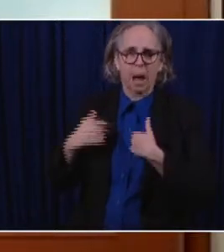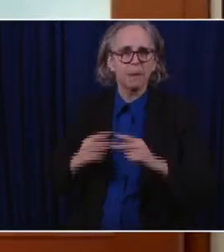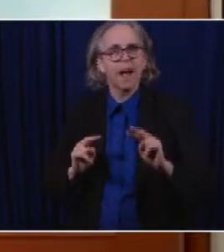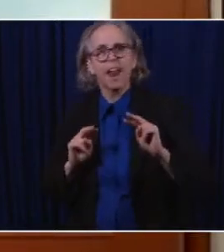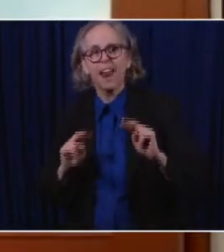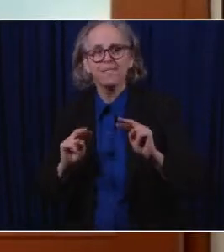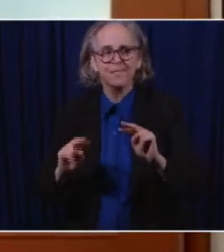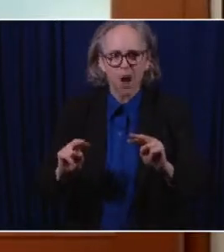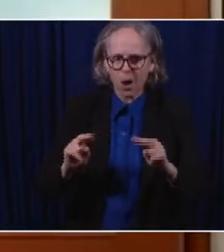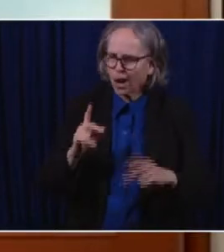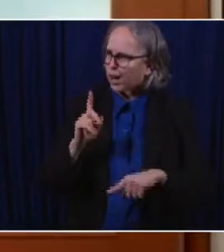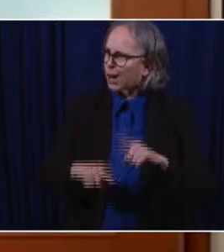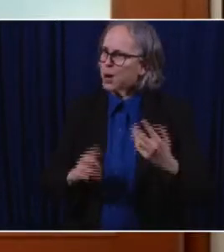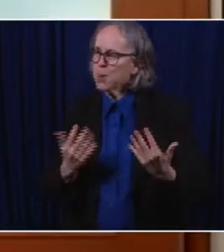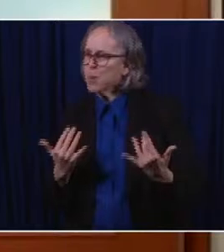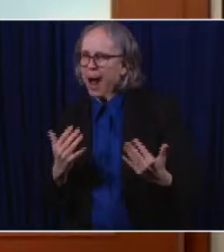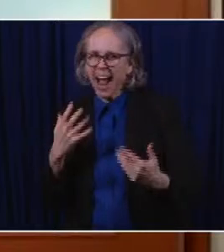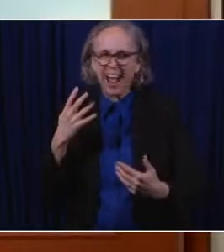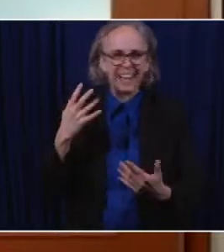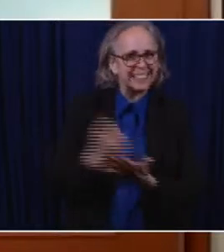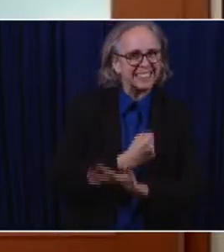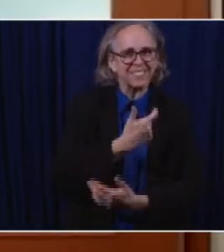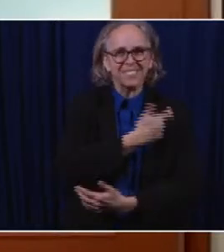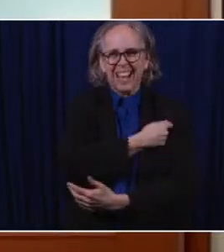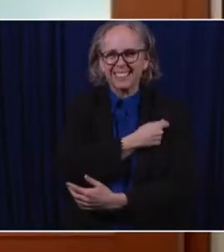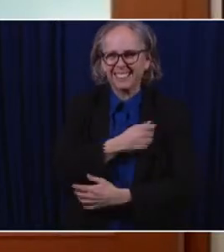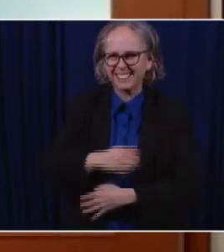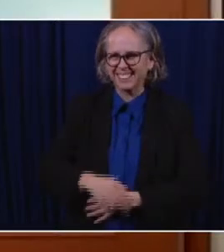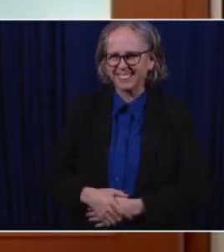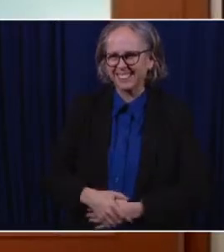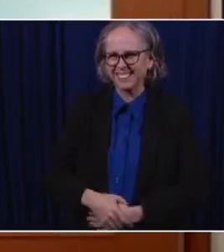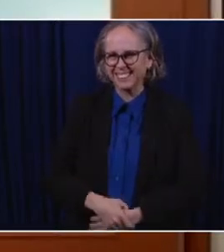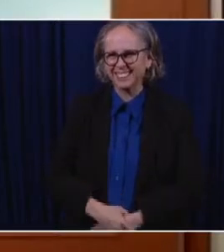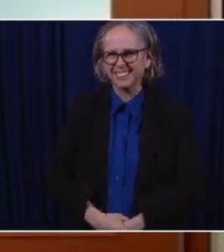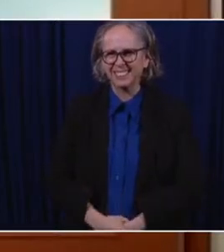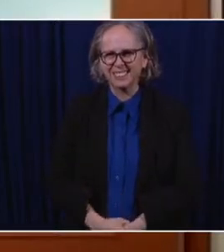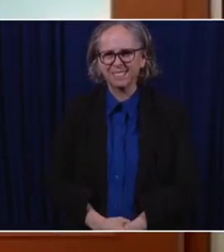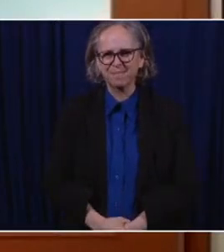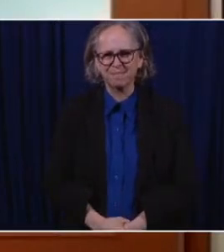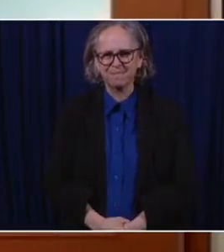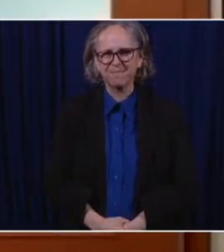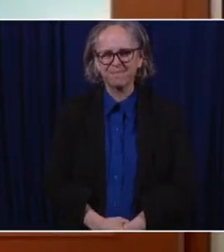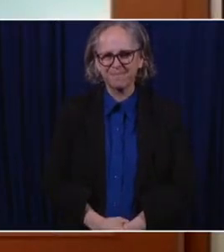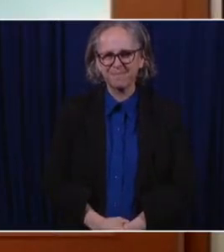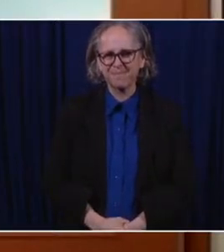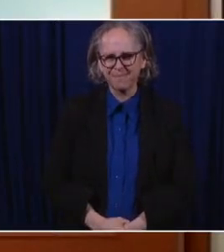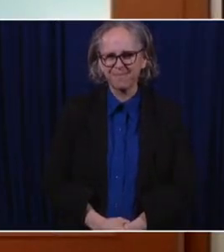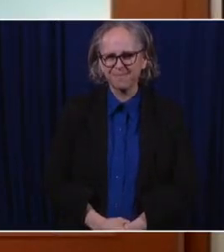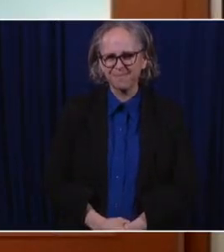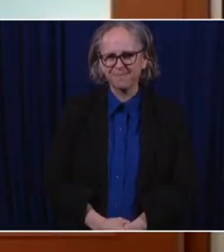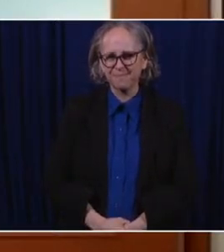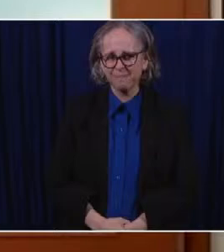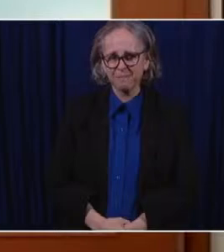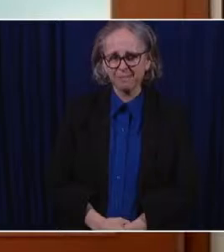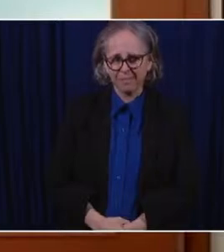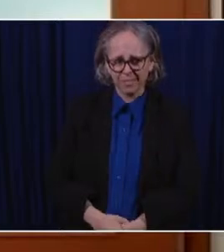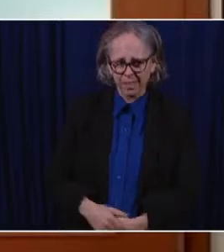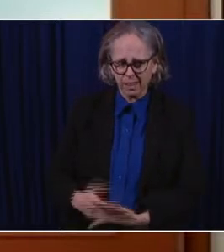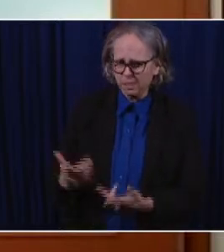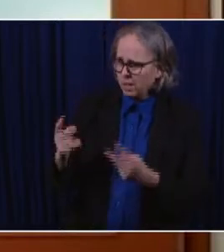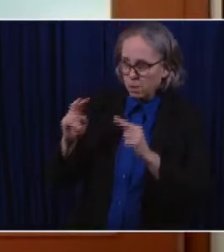can't wait to take off the mask. Okay. Hopefully soon. Well, we'll watch you get